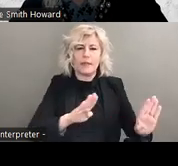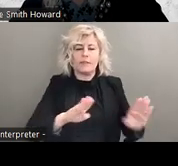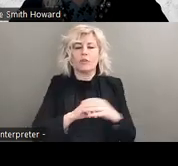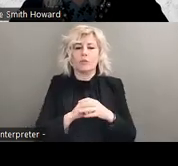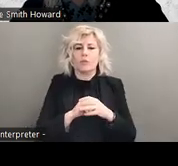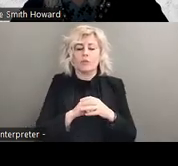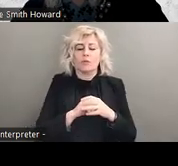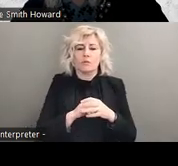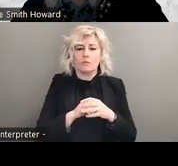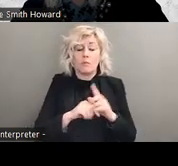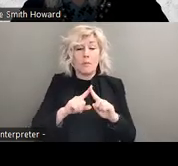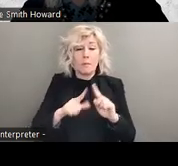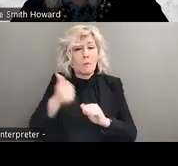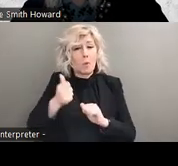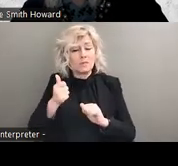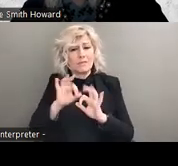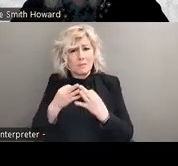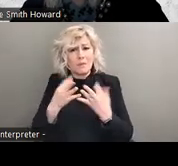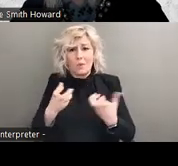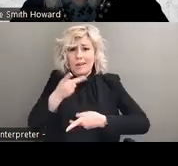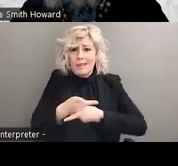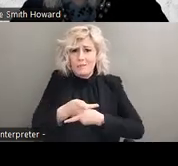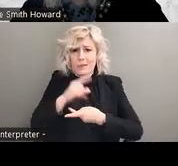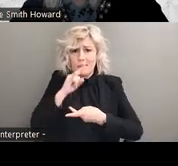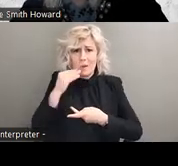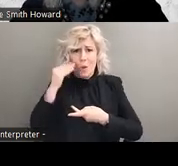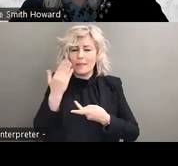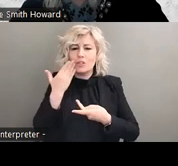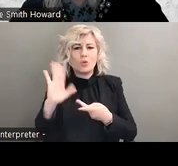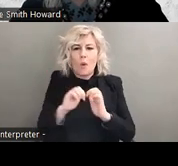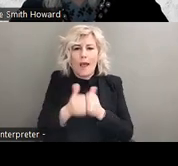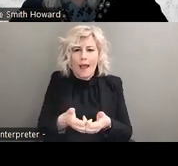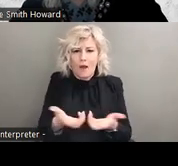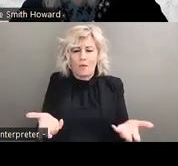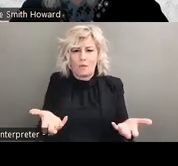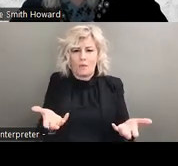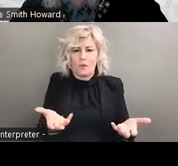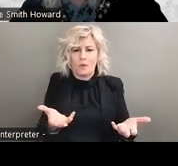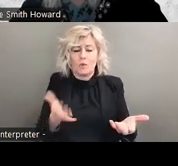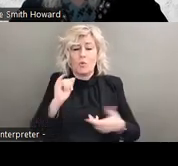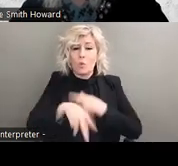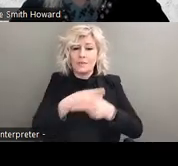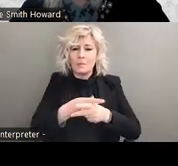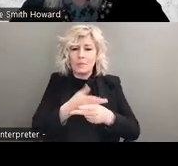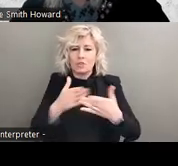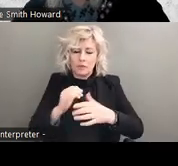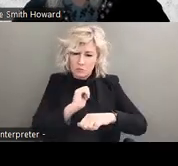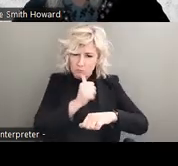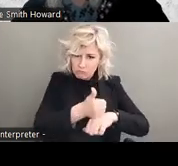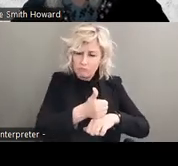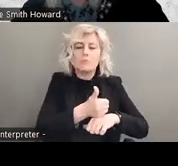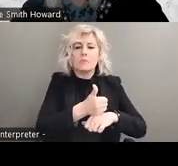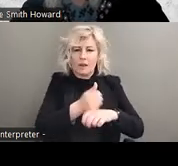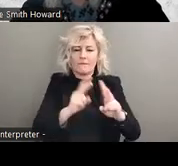stuff. Most families want to keep their kids at home and they just don't know how. So putting those services in place are tremendously helpful